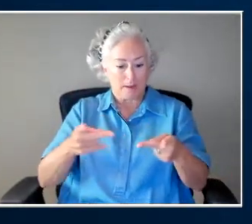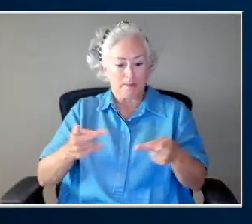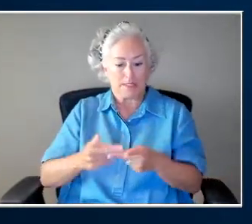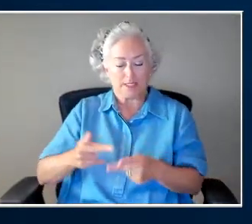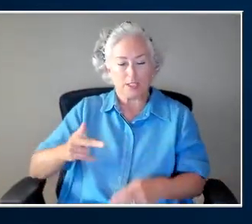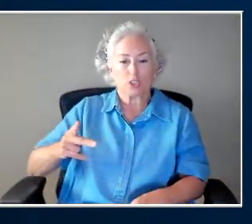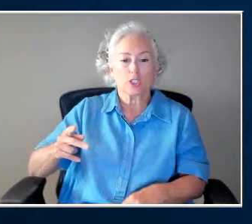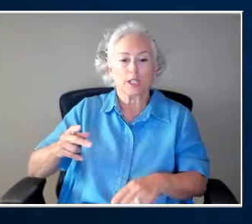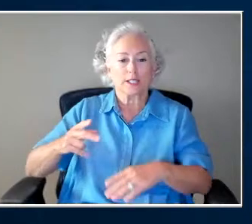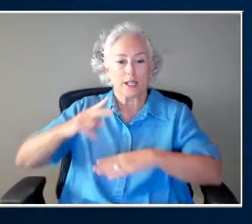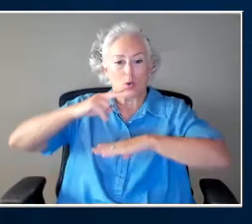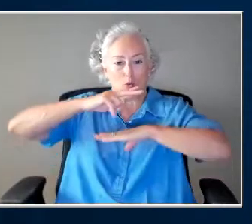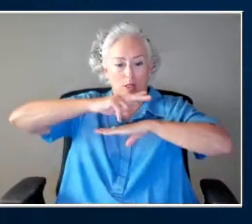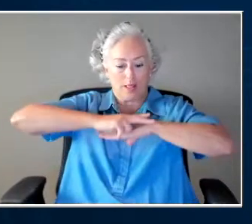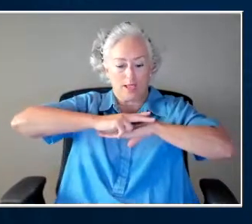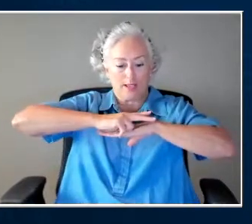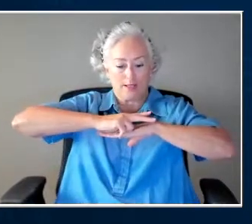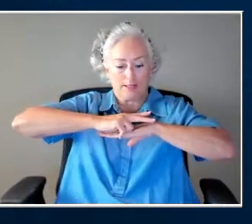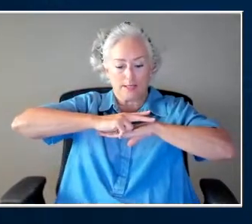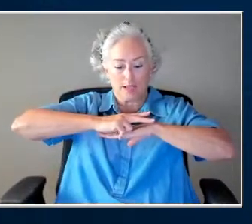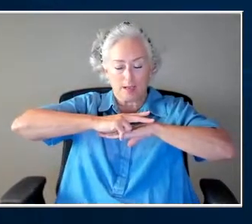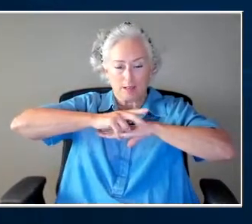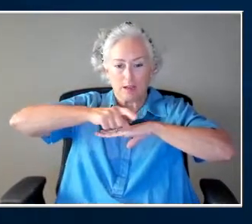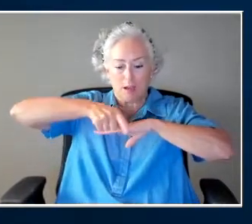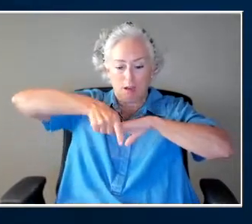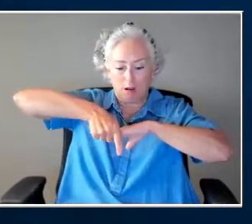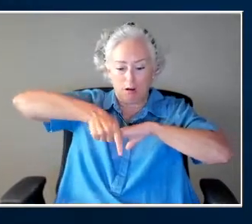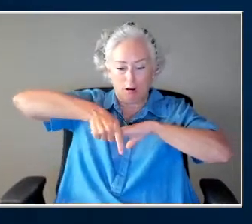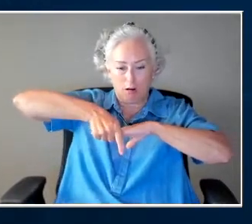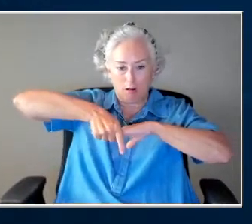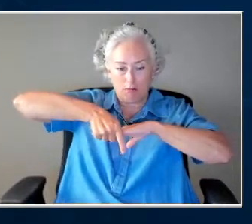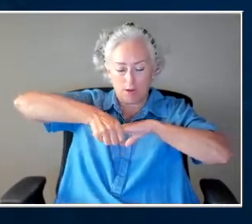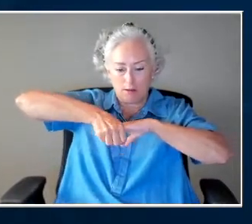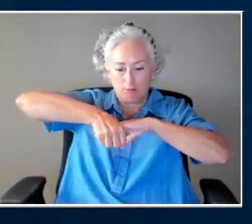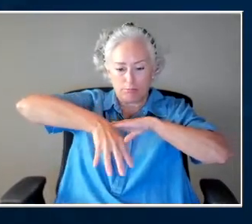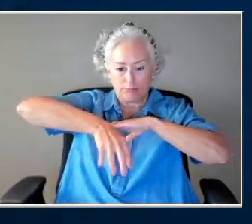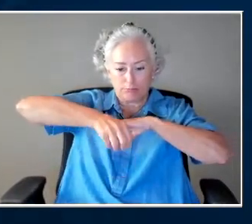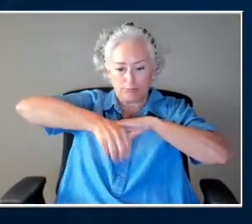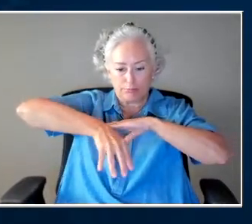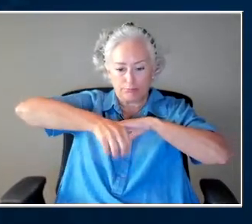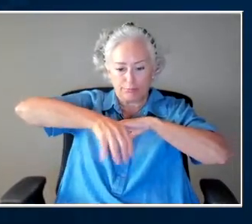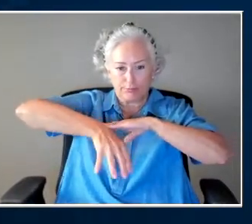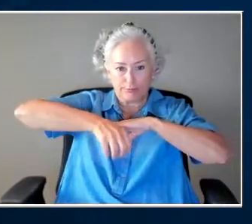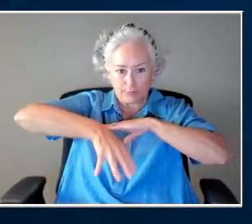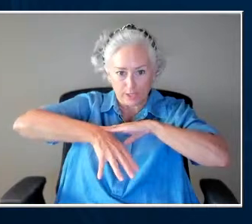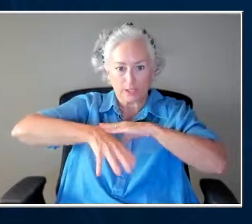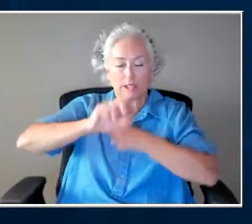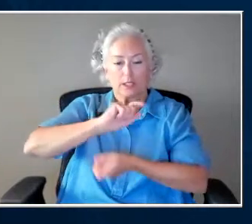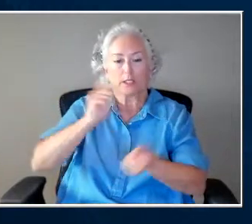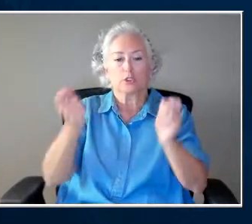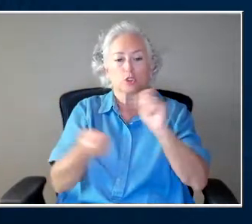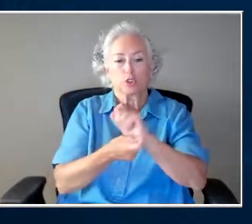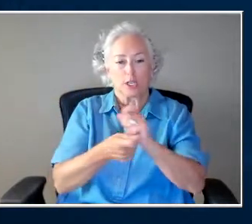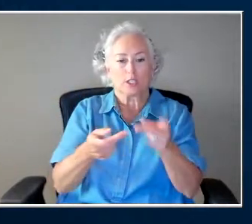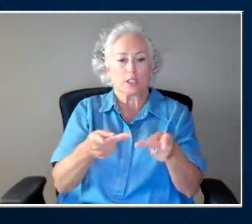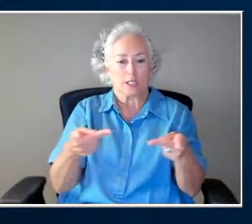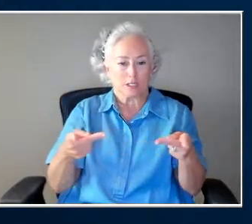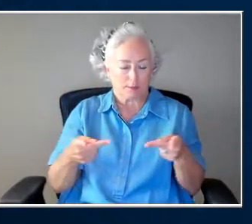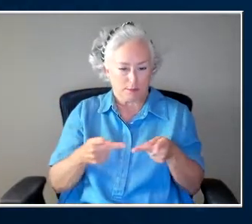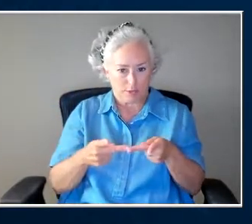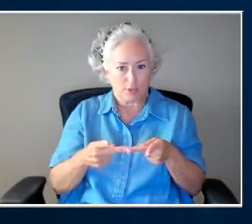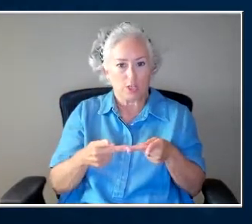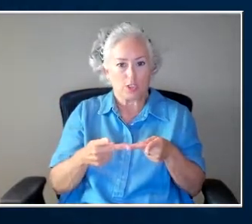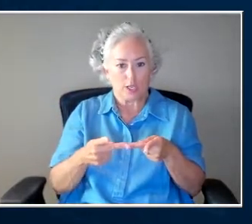we're just kind of changing the moment arm, kind of the position of the arm, just to stress the stability